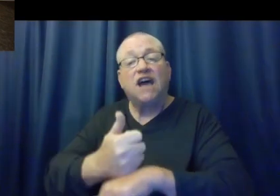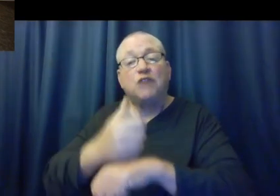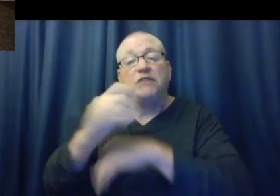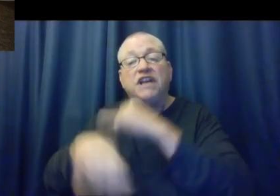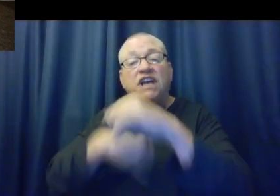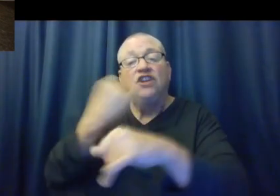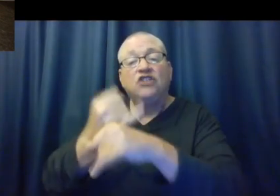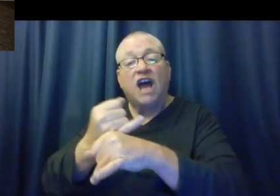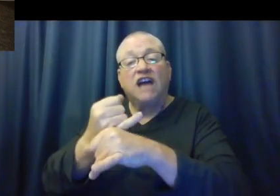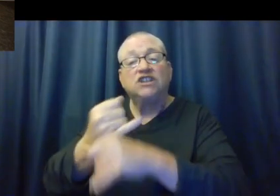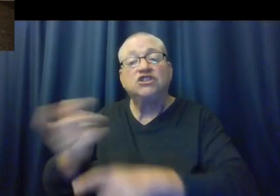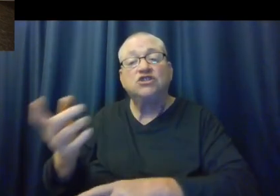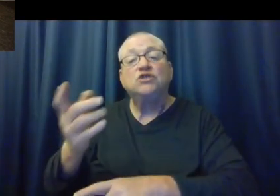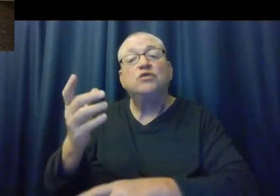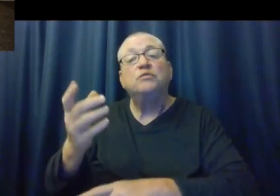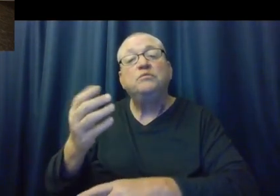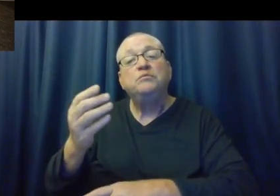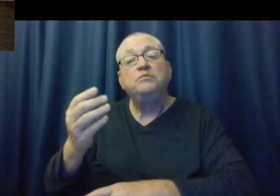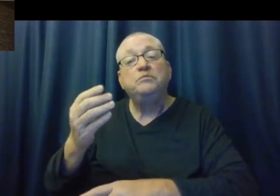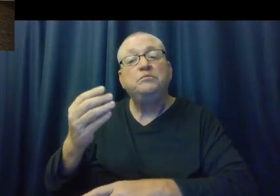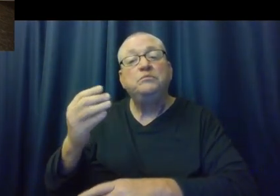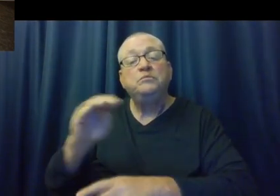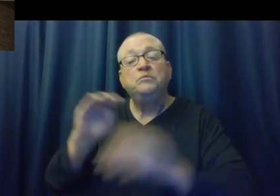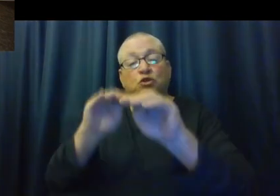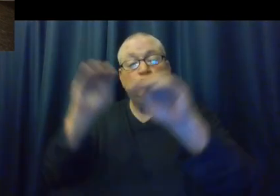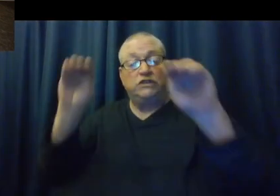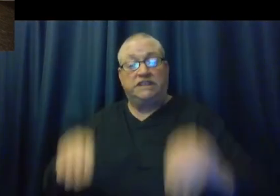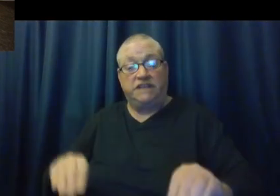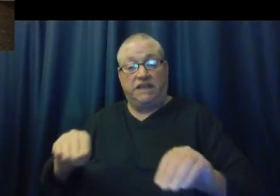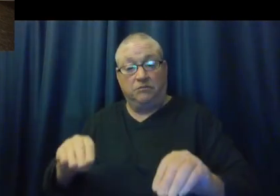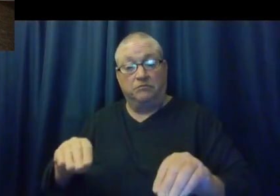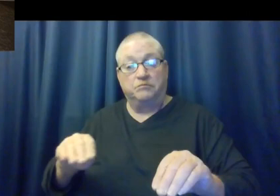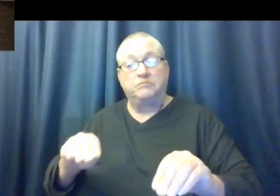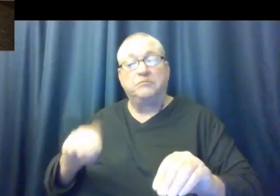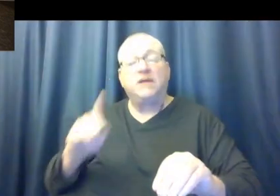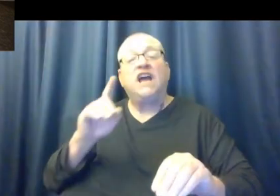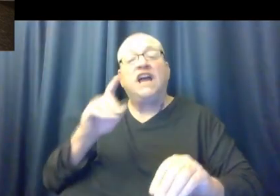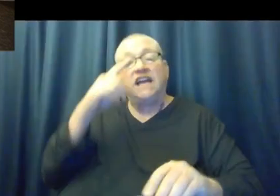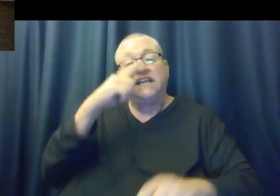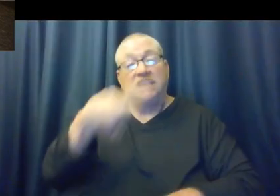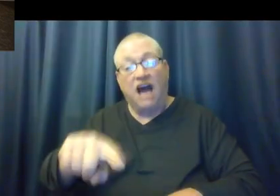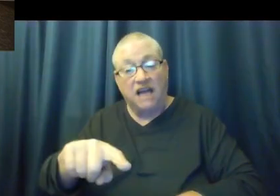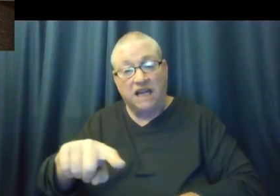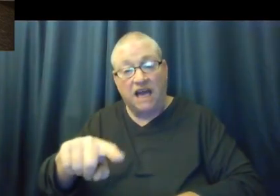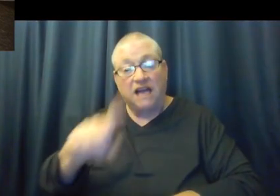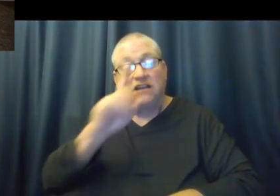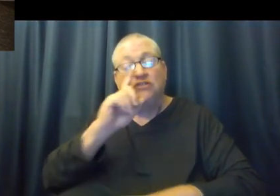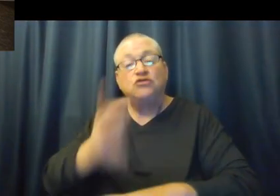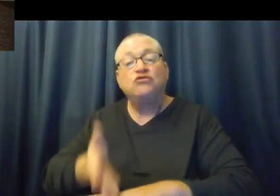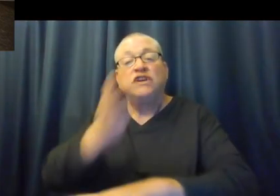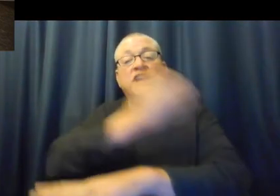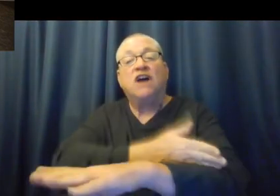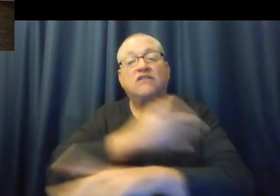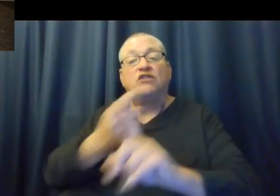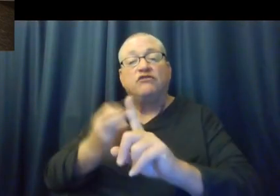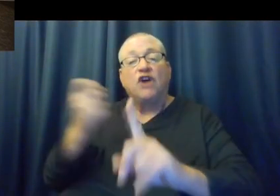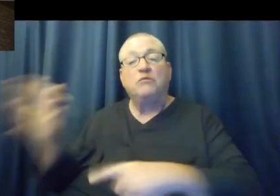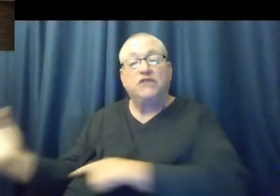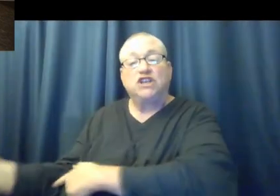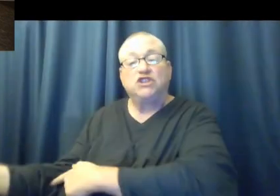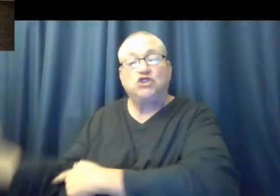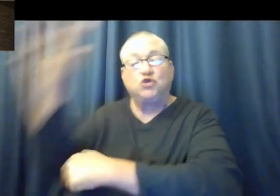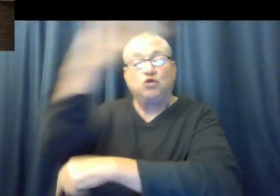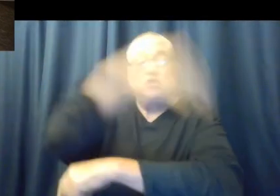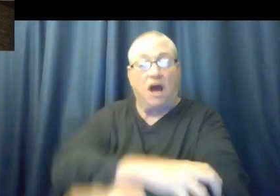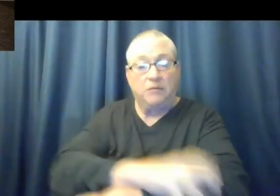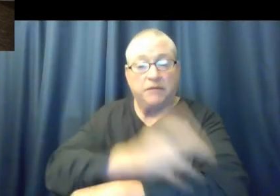International Tsunami Museum in Thailand to help promote recovery. Congratulations, David, and thank you for all the ways you